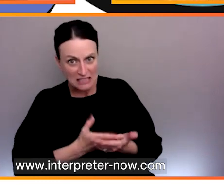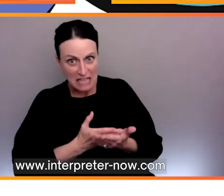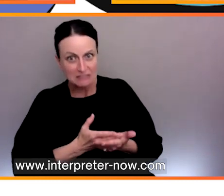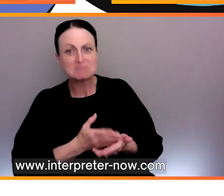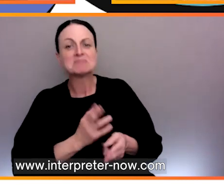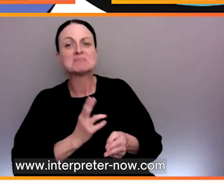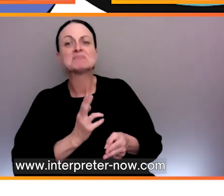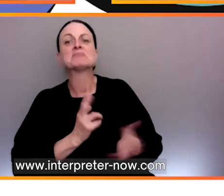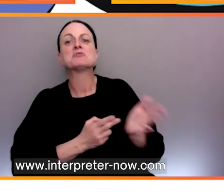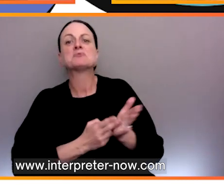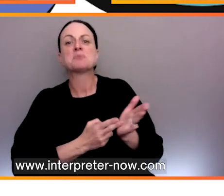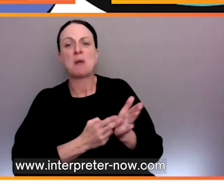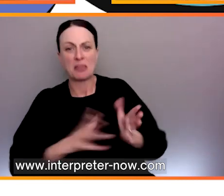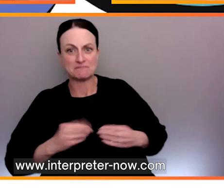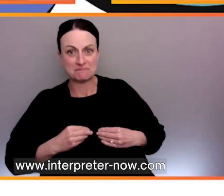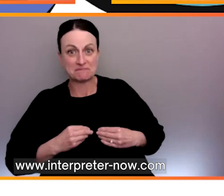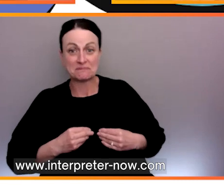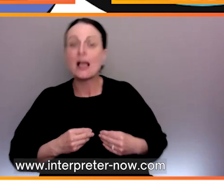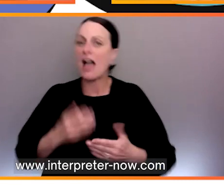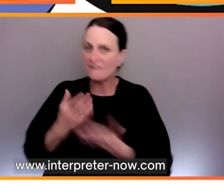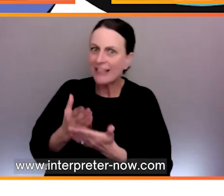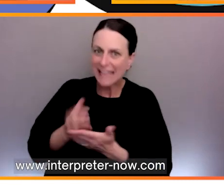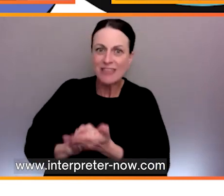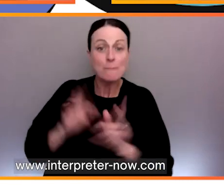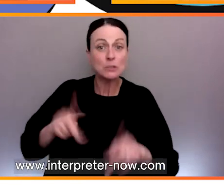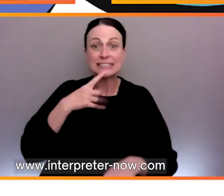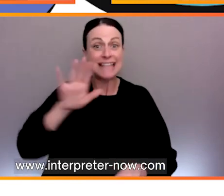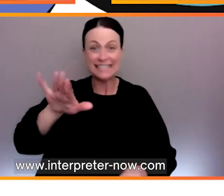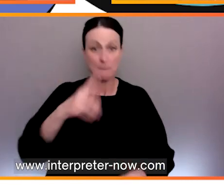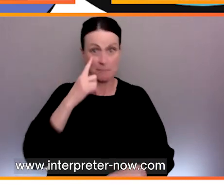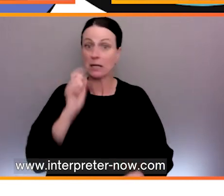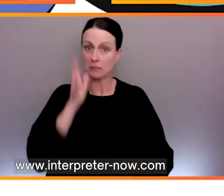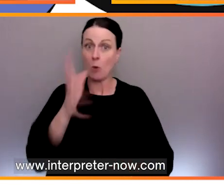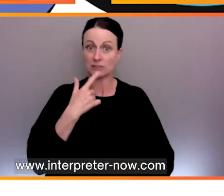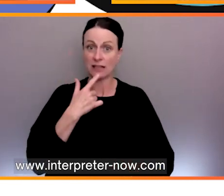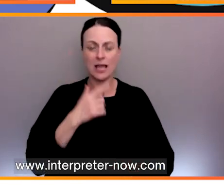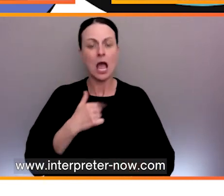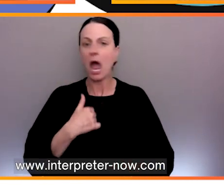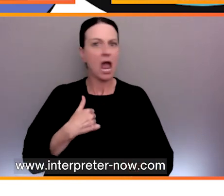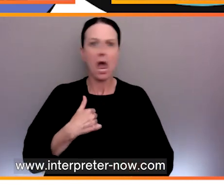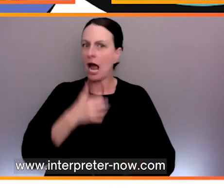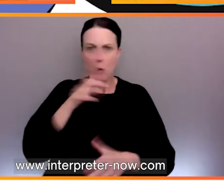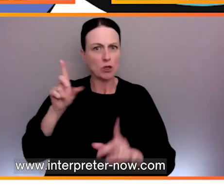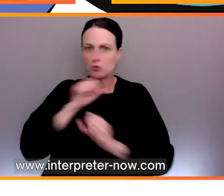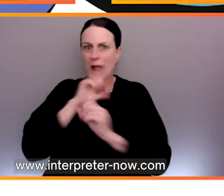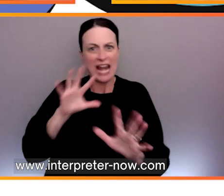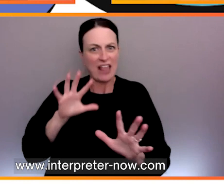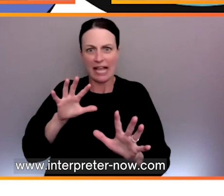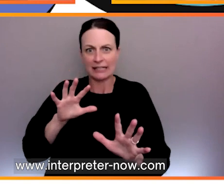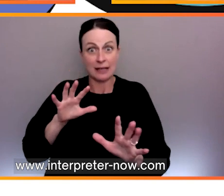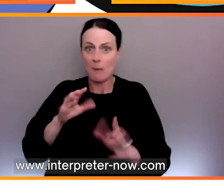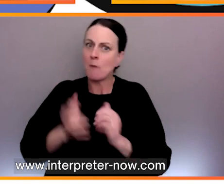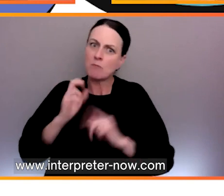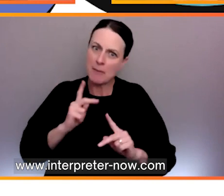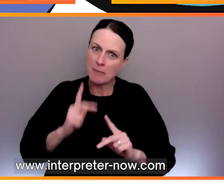that person says, because most likely they will say, and I don't want you to do anything about it. It